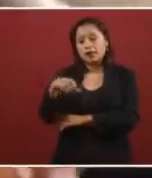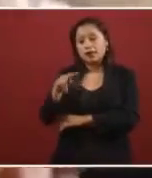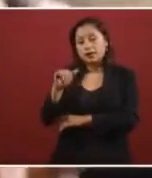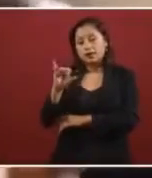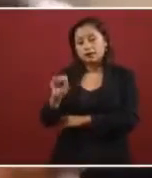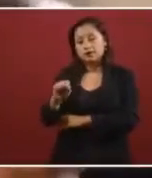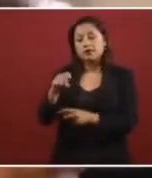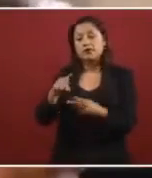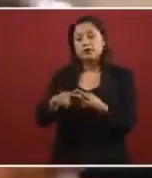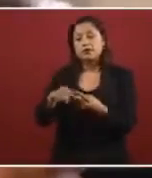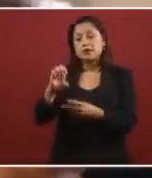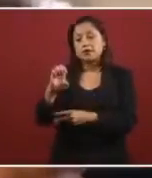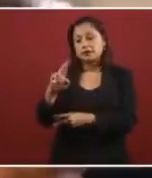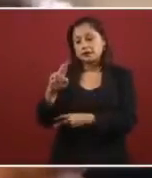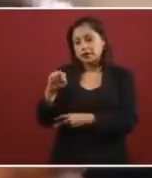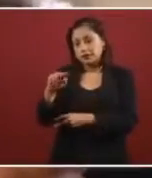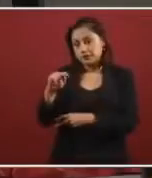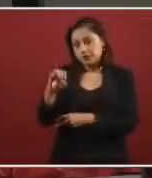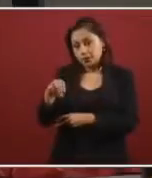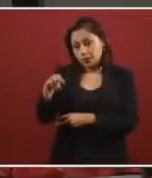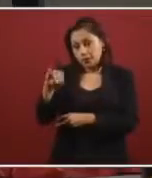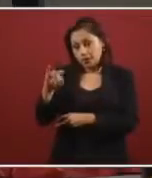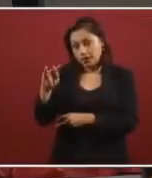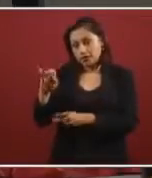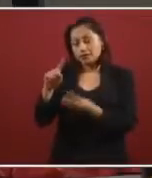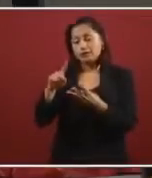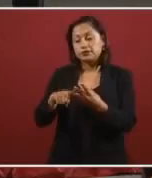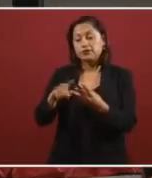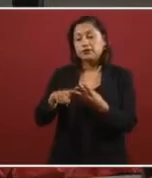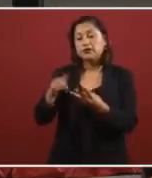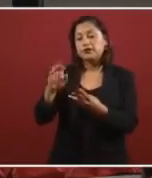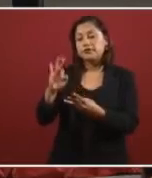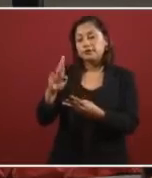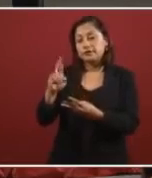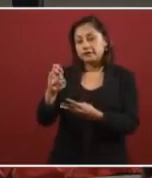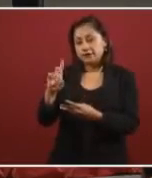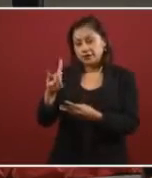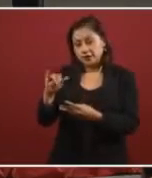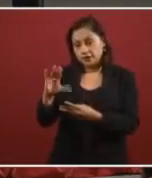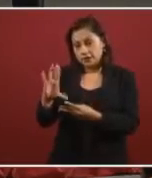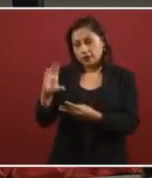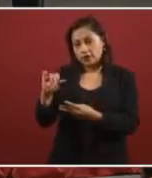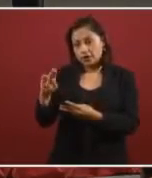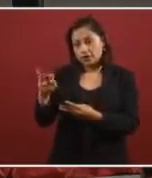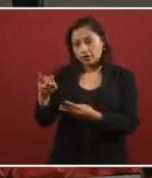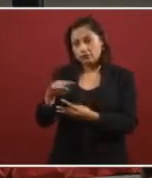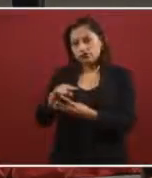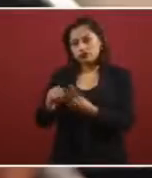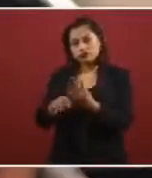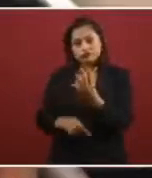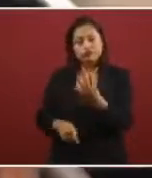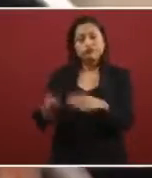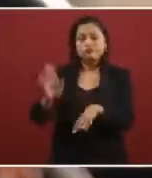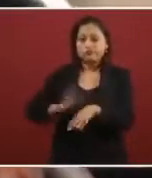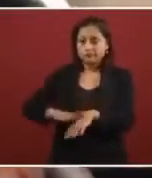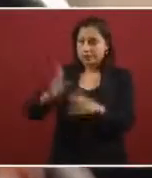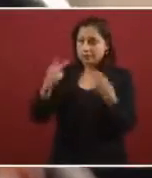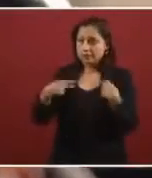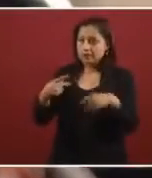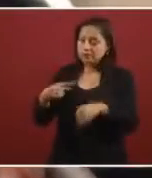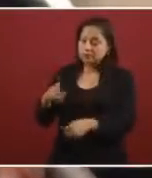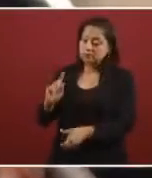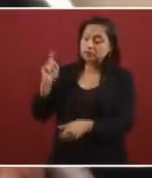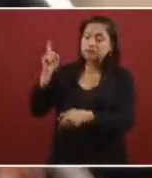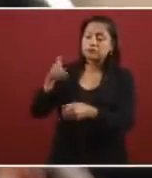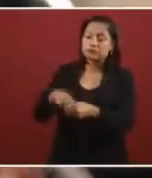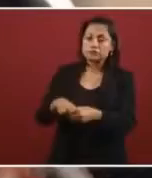Ernesto Martens, and Ernesto Federico Martins, Canales Federico Clarion y otros Canales más Clarion, terminaron en las nóminas that de were empresas involved in paraestatales selling